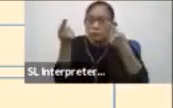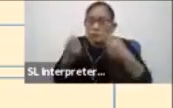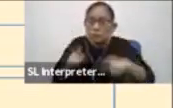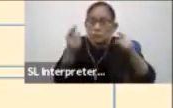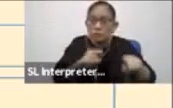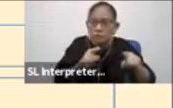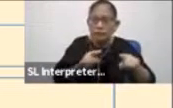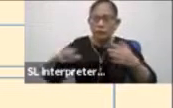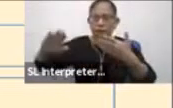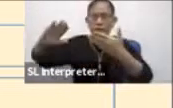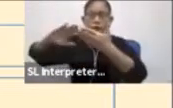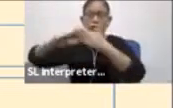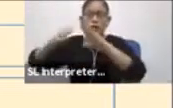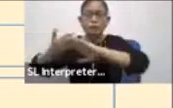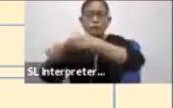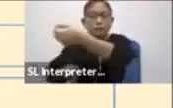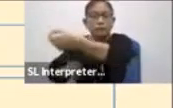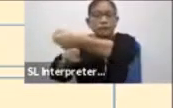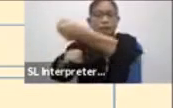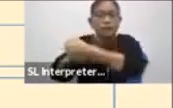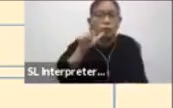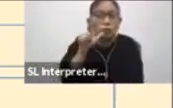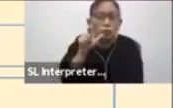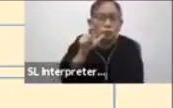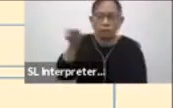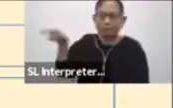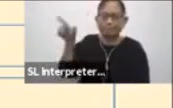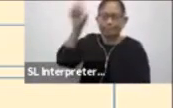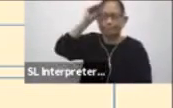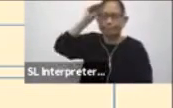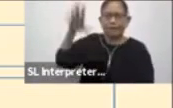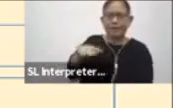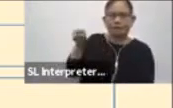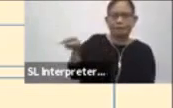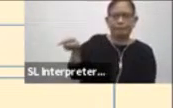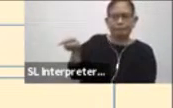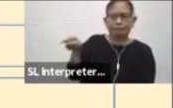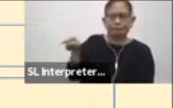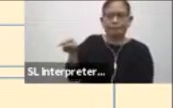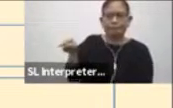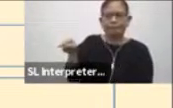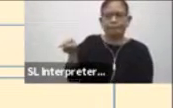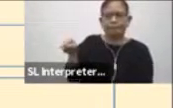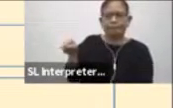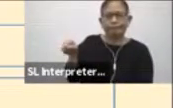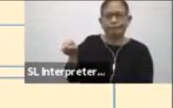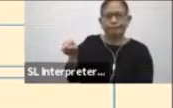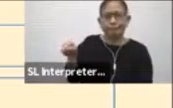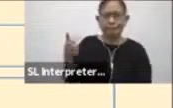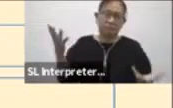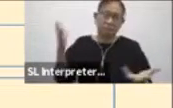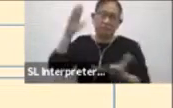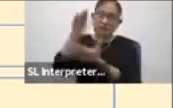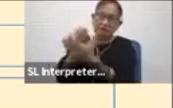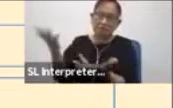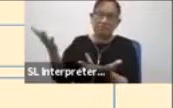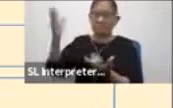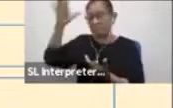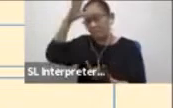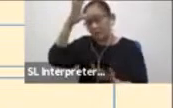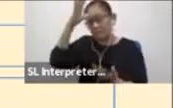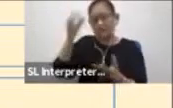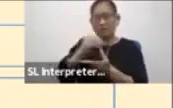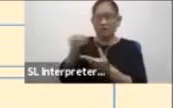will take side on the perpetrators, on the men, especially husband, father, or